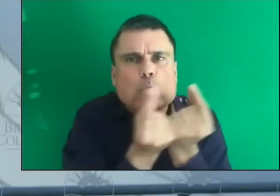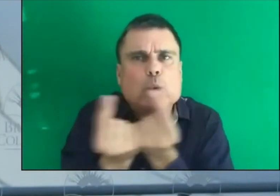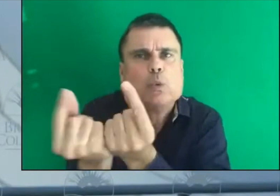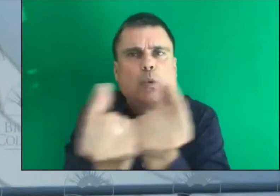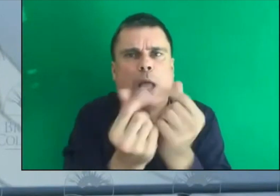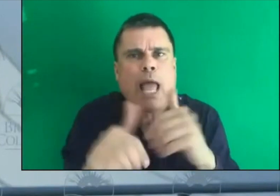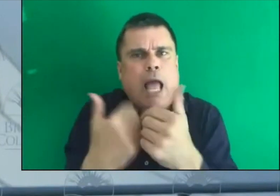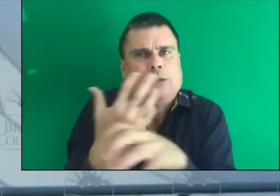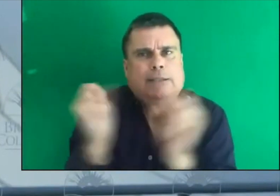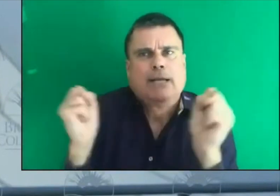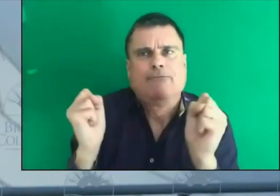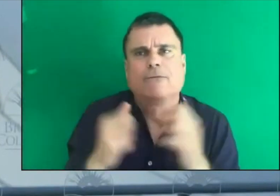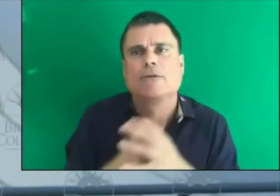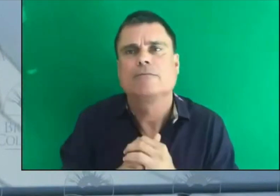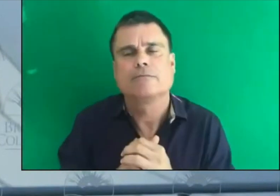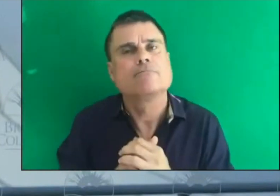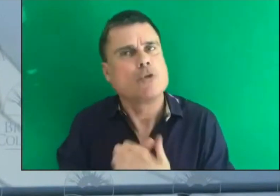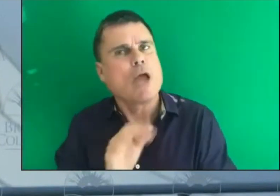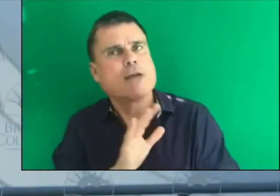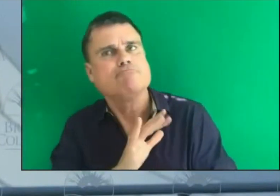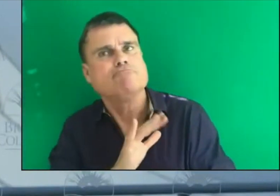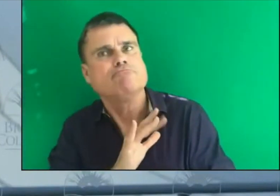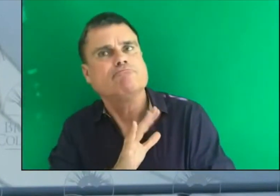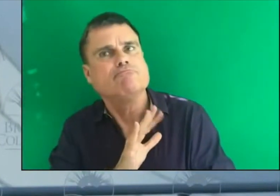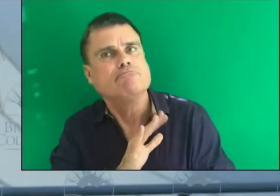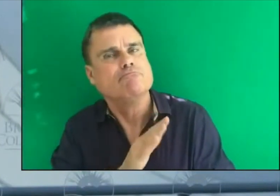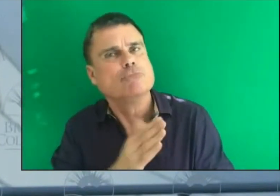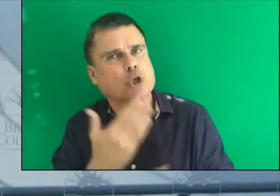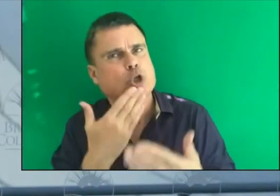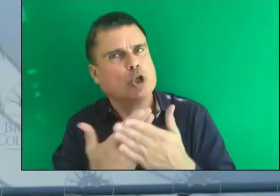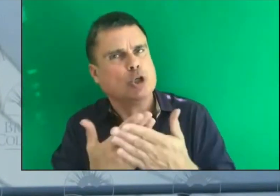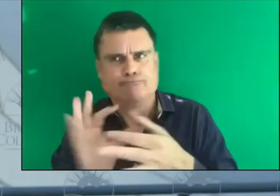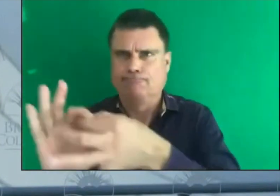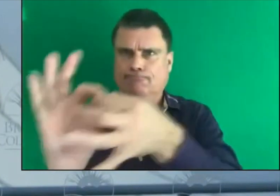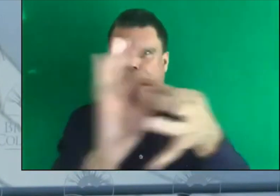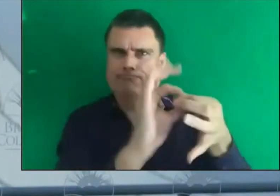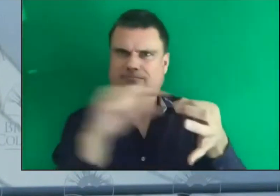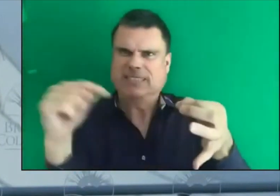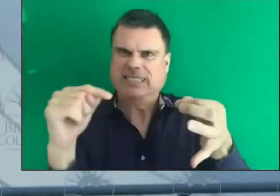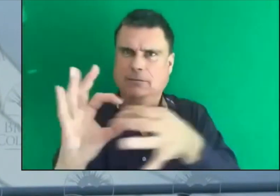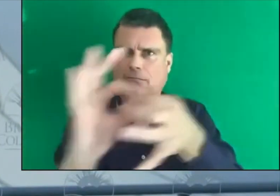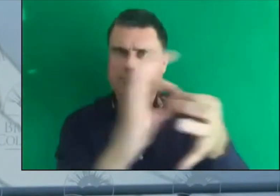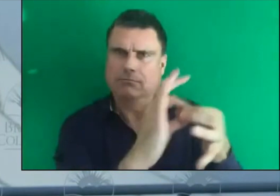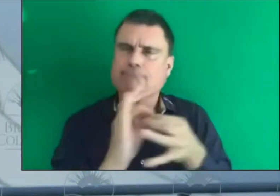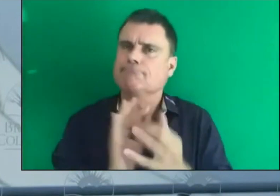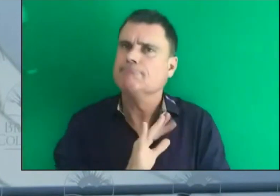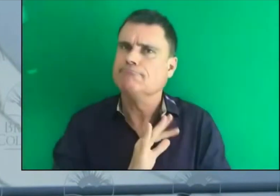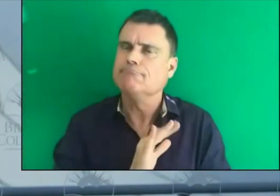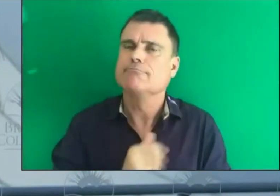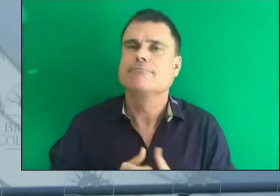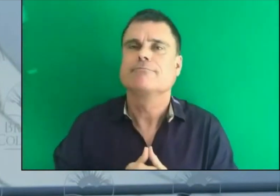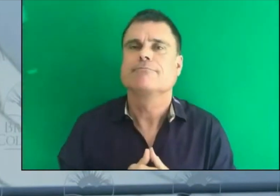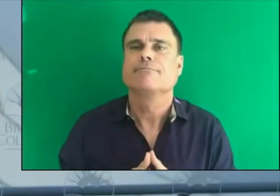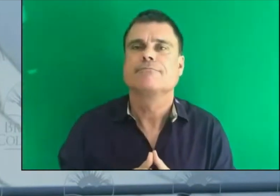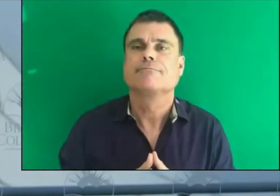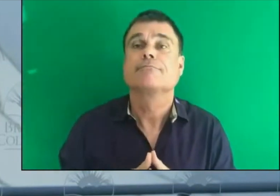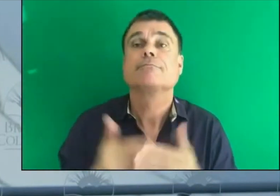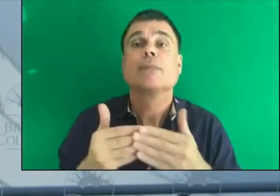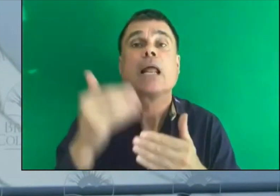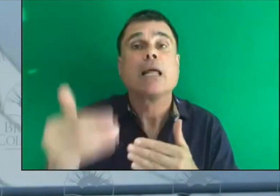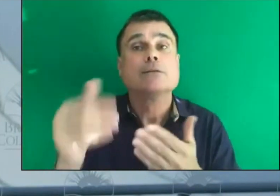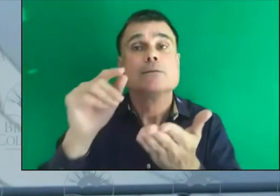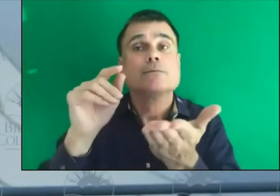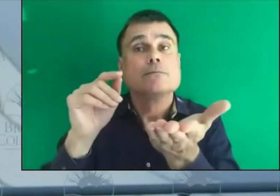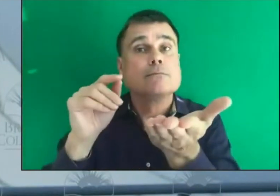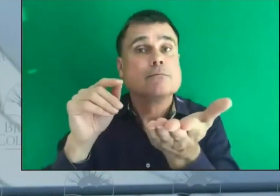in the last weeks and months. And we're going to continue to work with people. We're going to continue to talk, of course, but we're also going to